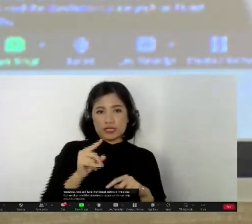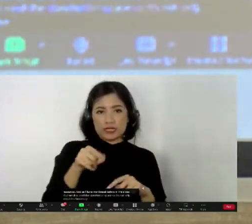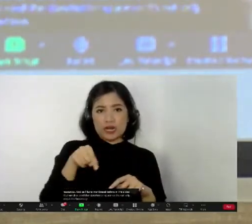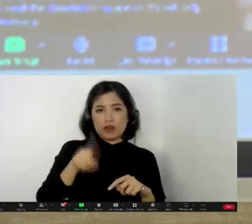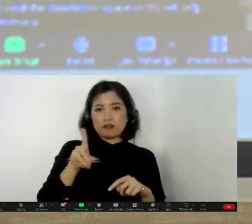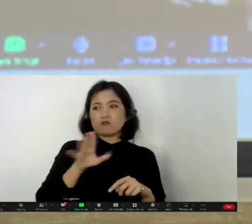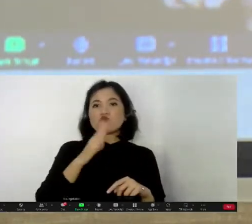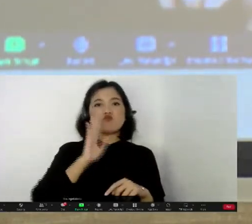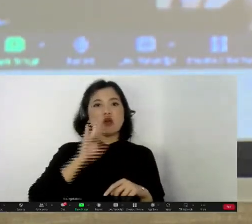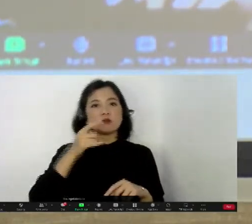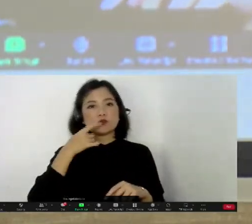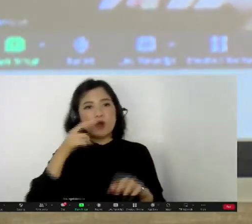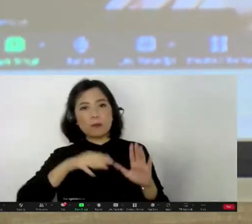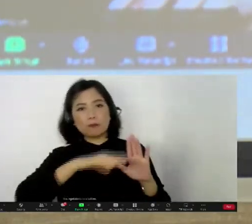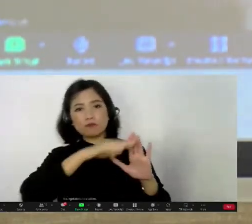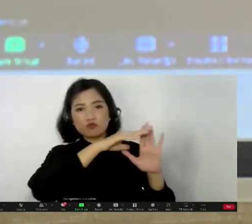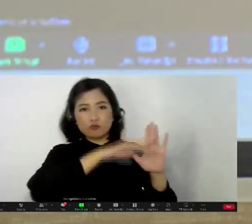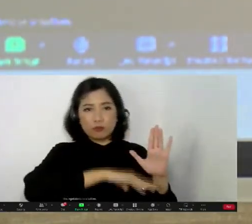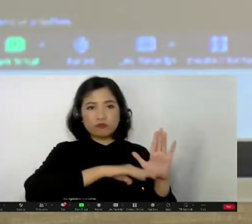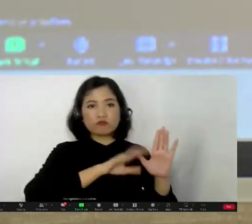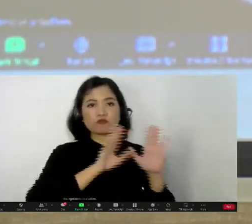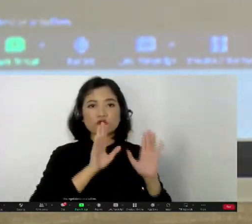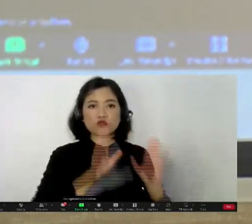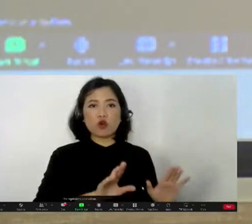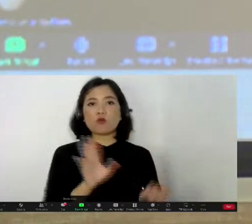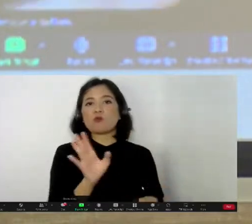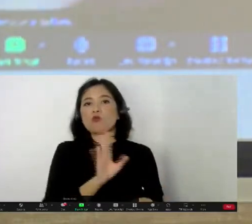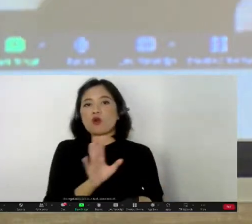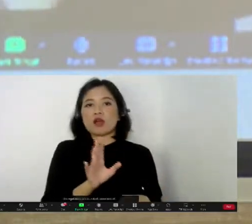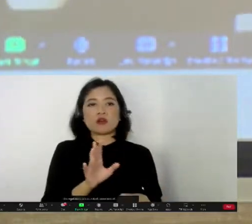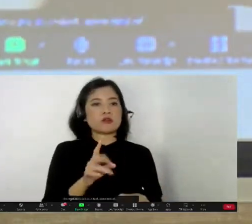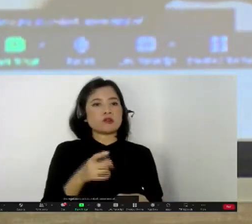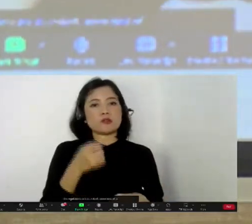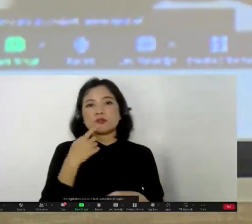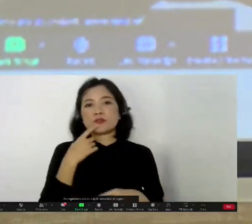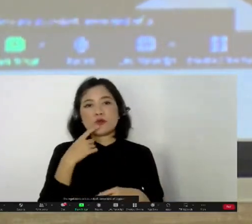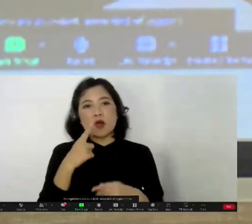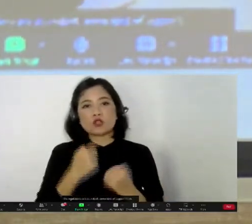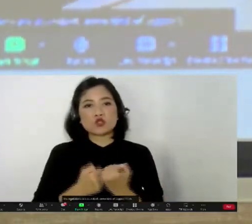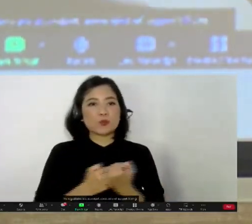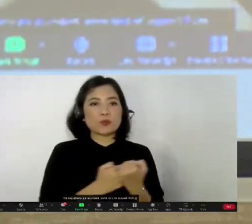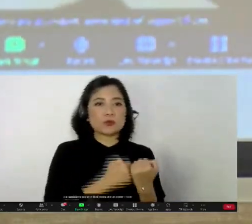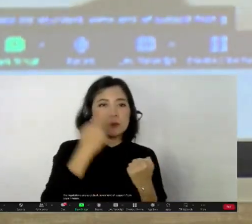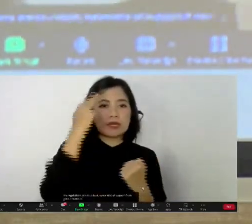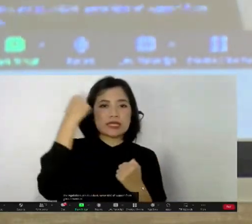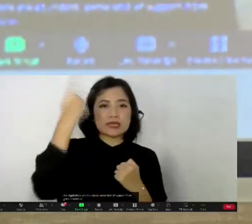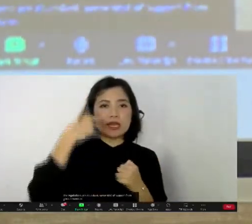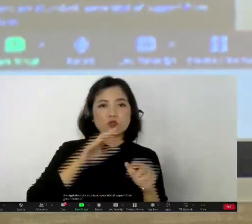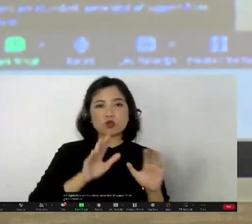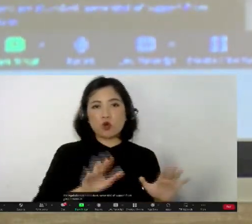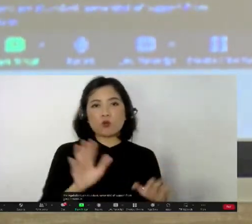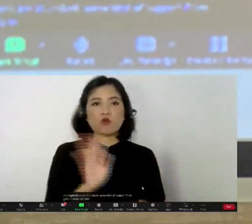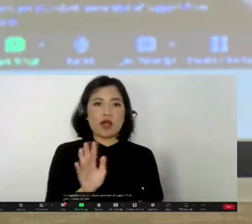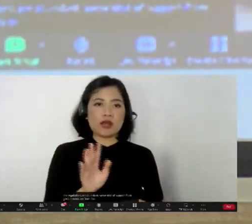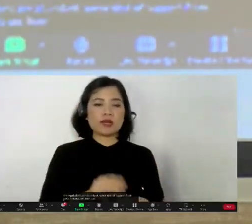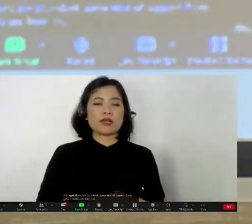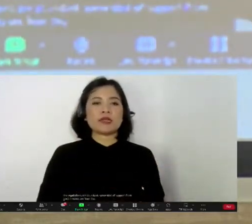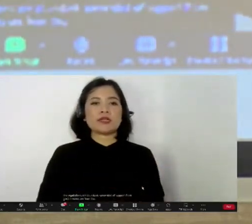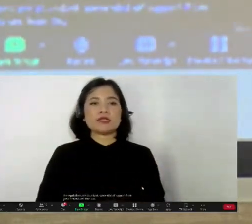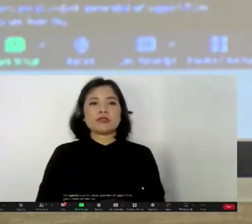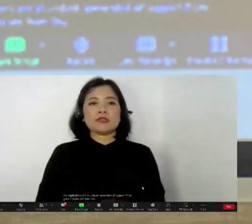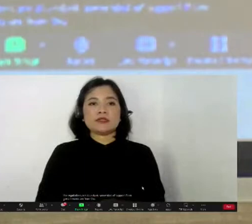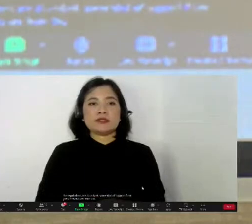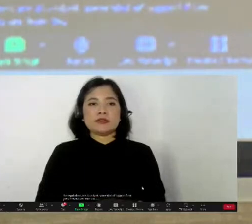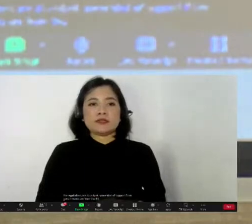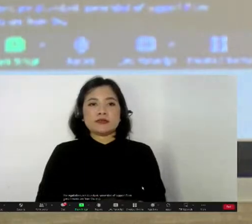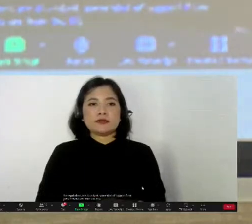regulations or about the some kind of support from governments or from the